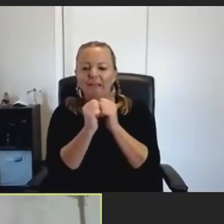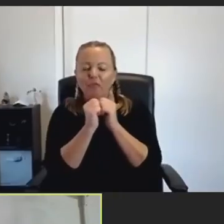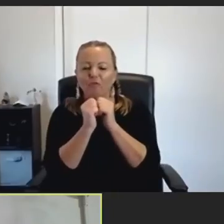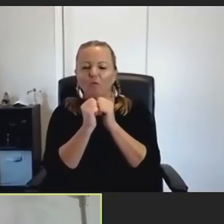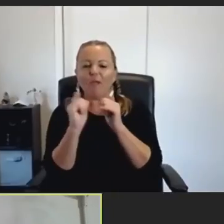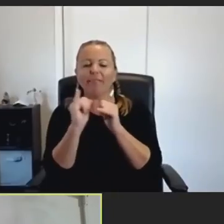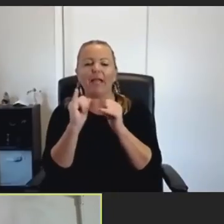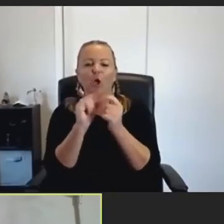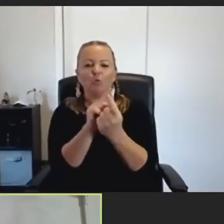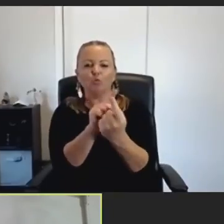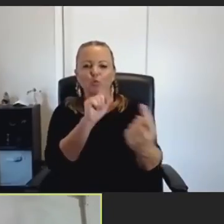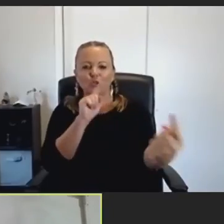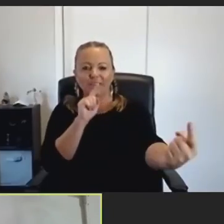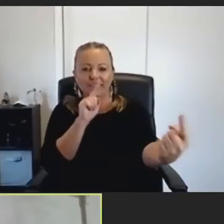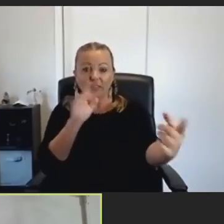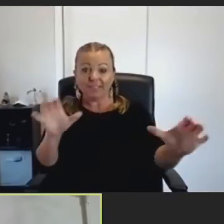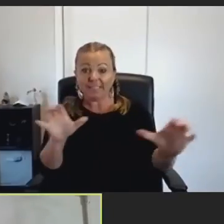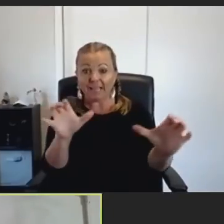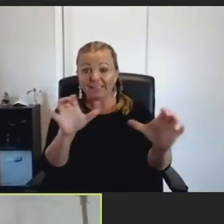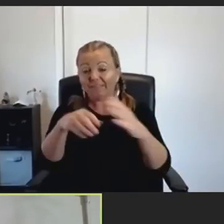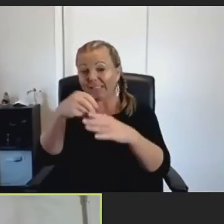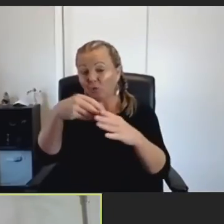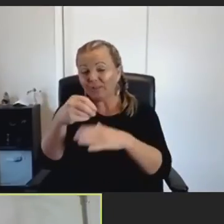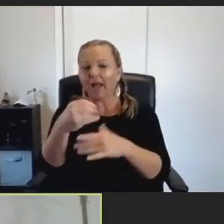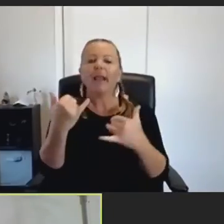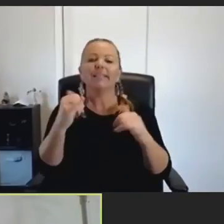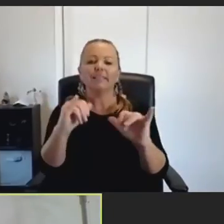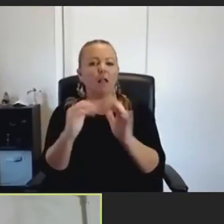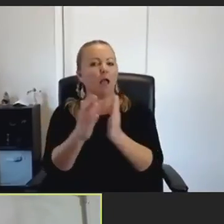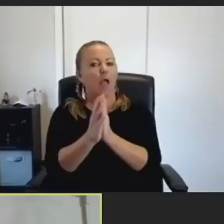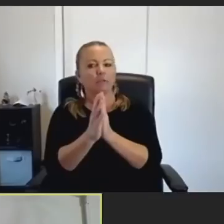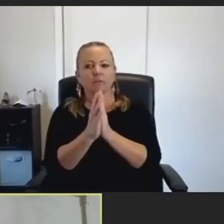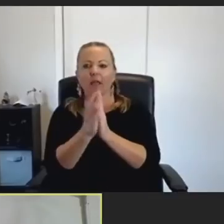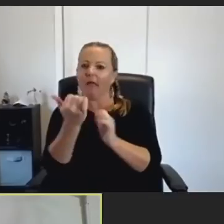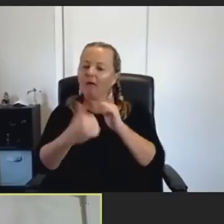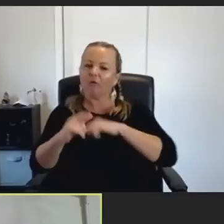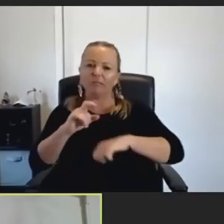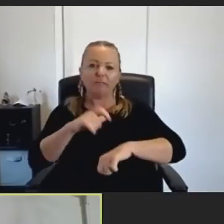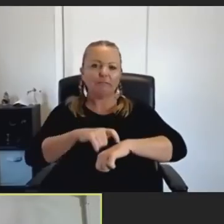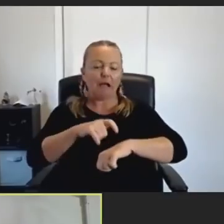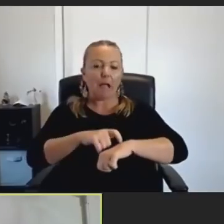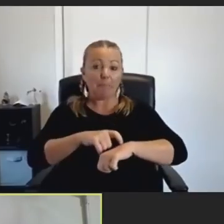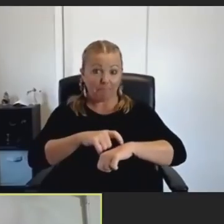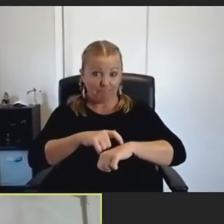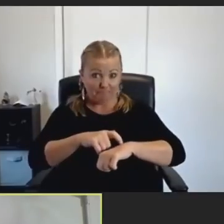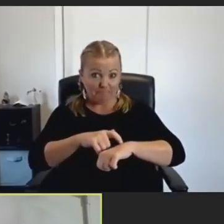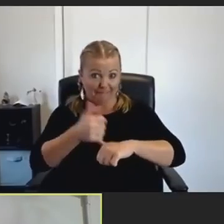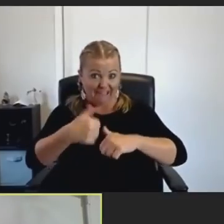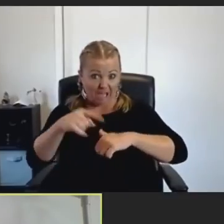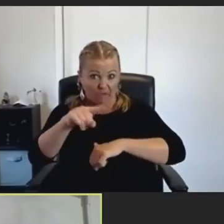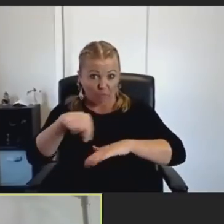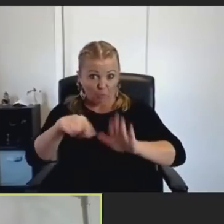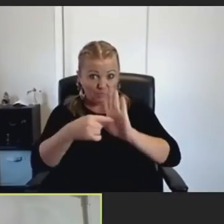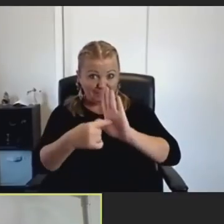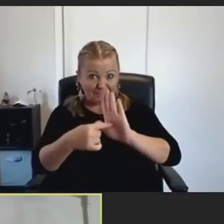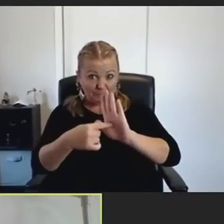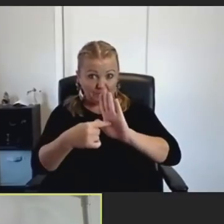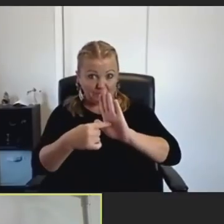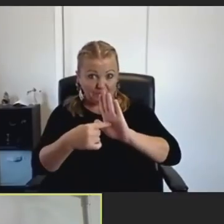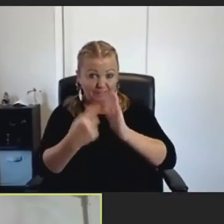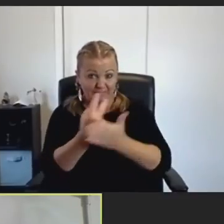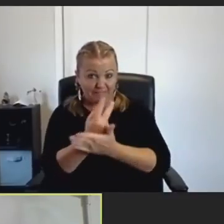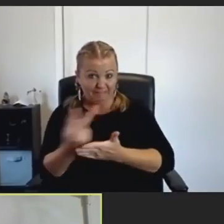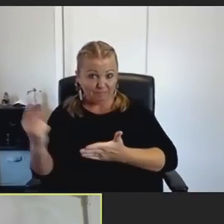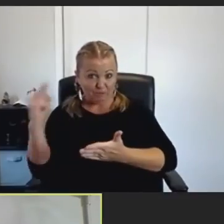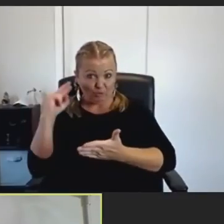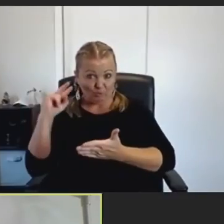socially distanced activities outside. I still ask them every time we do that if any of them have had any symptoms in the past 2 weeks, and if they